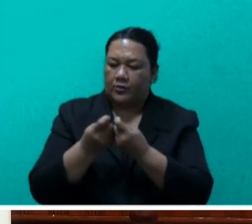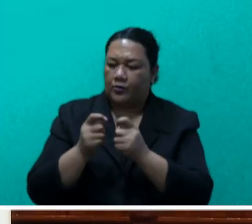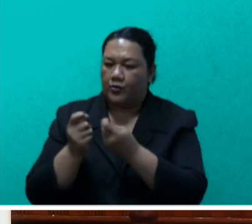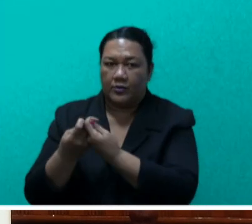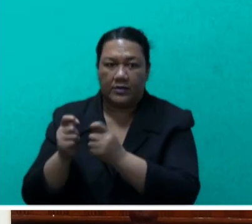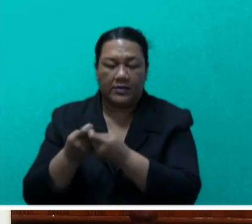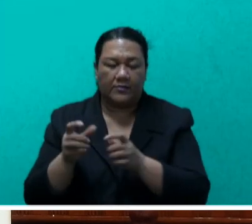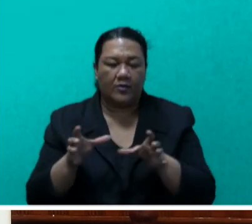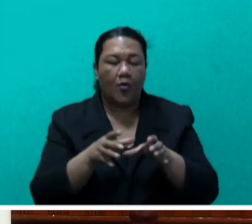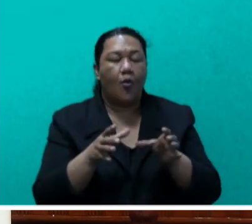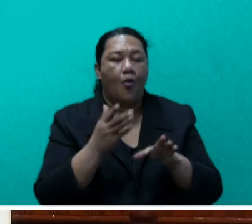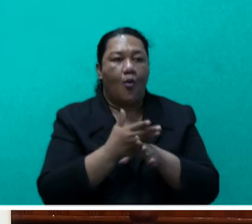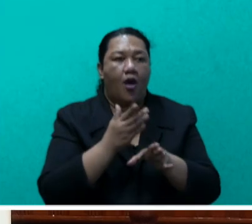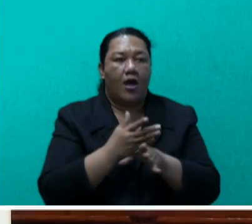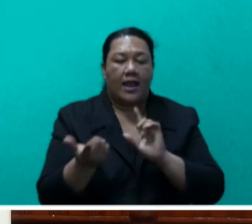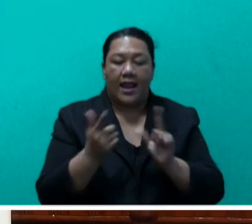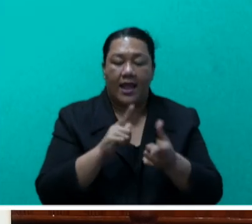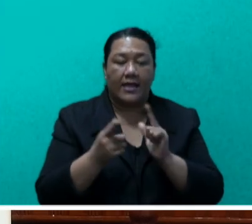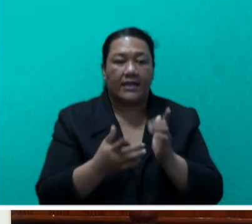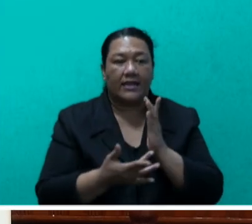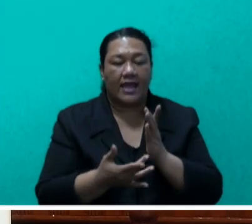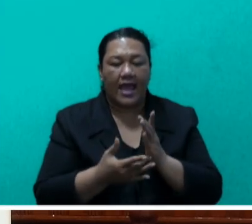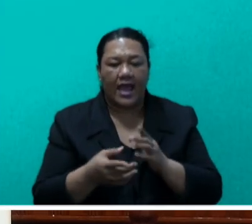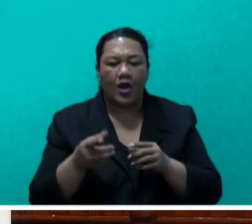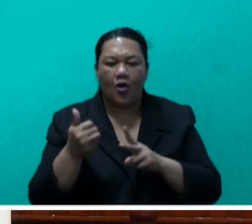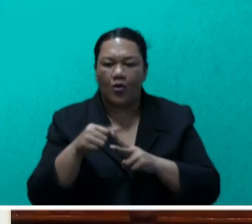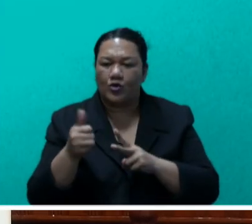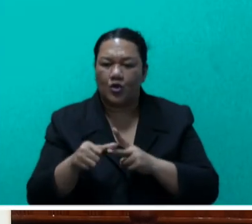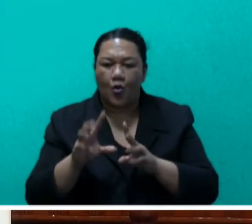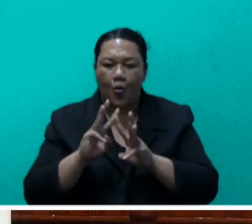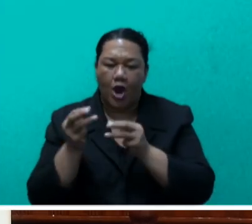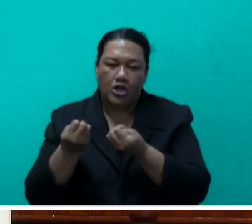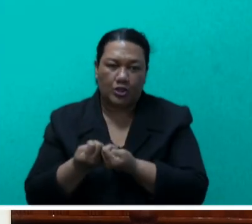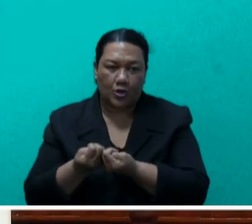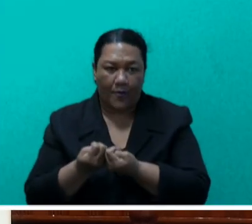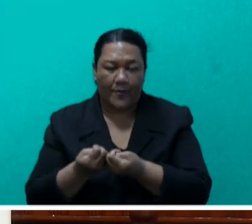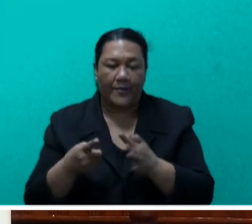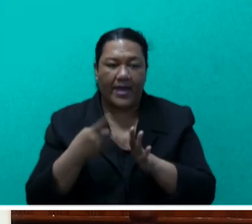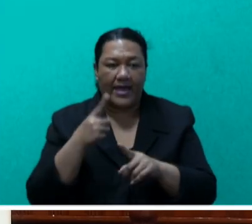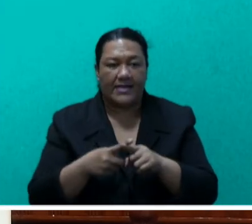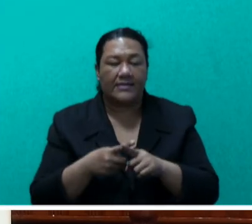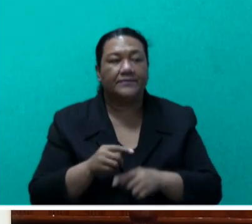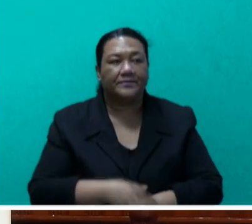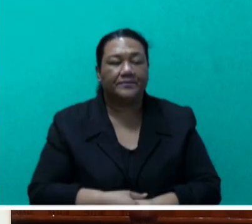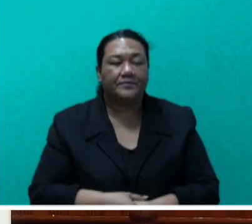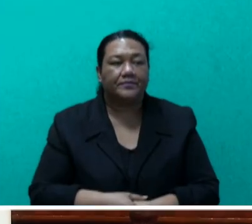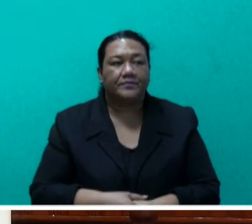the archaeology lab and the exhibition workshop. The setting up of a